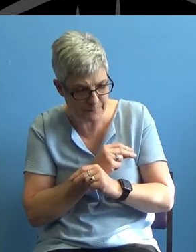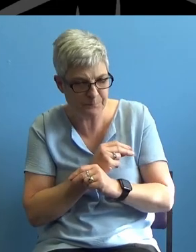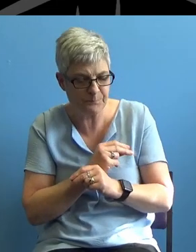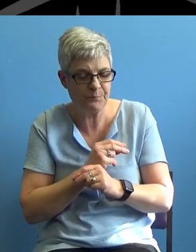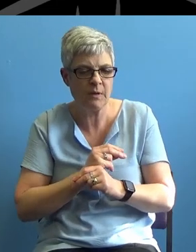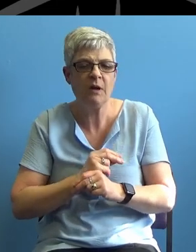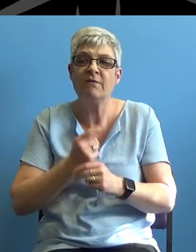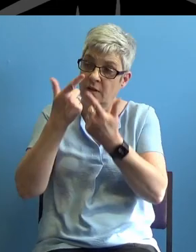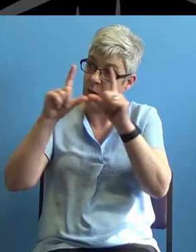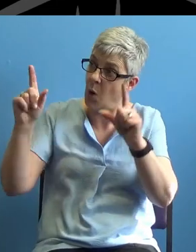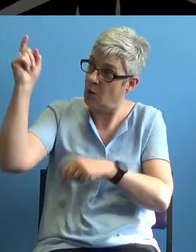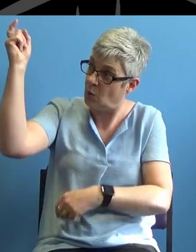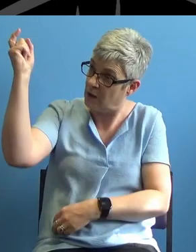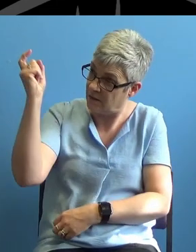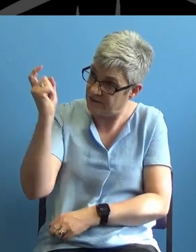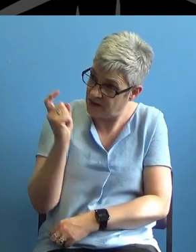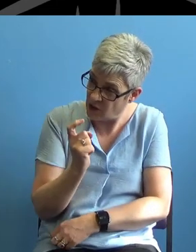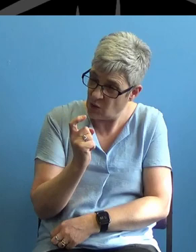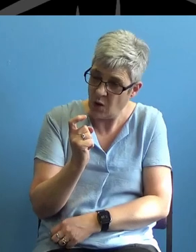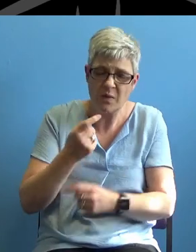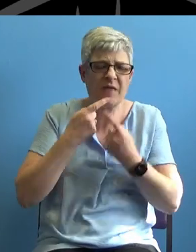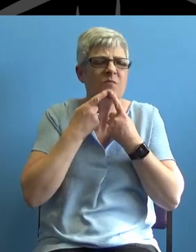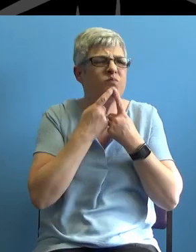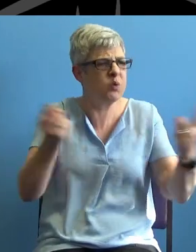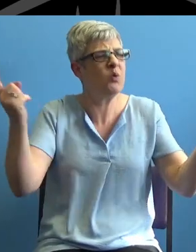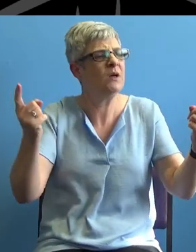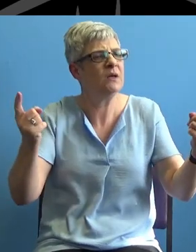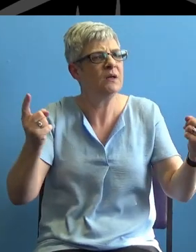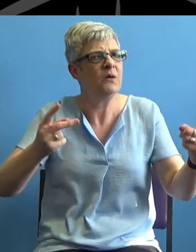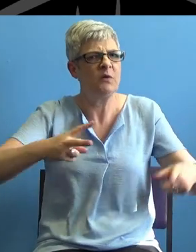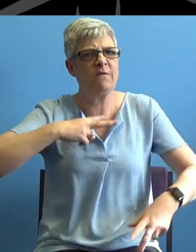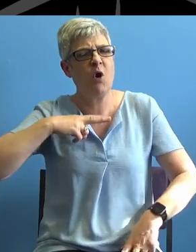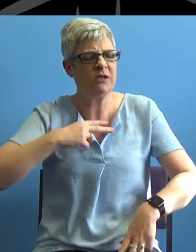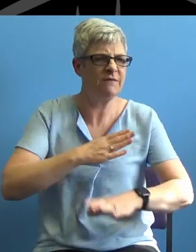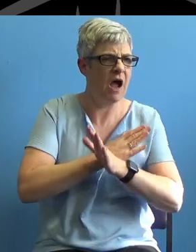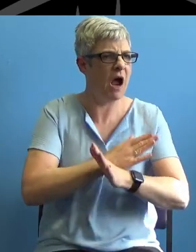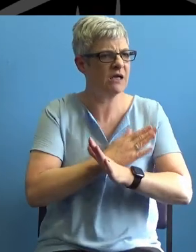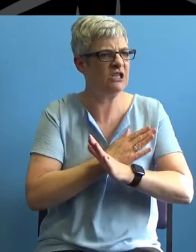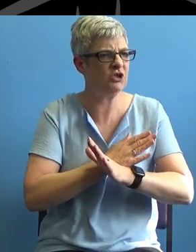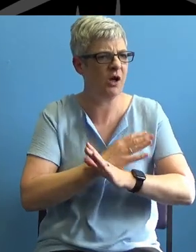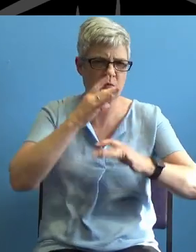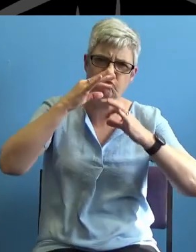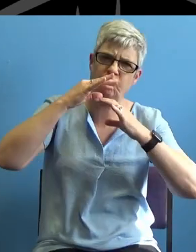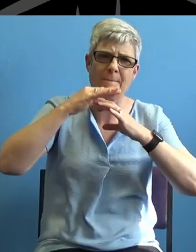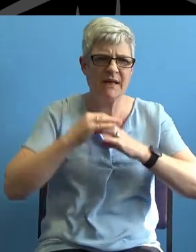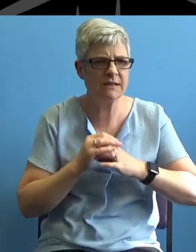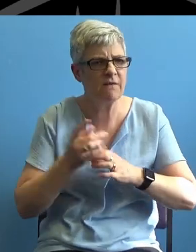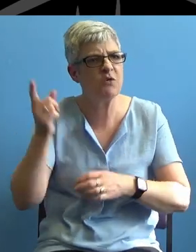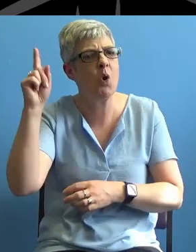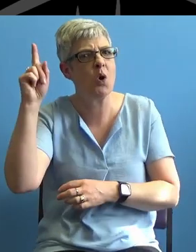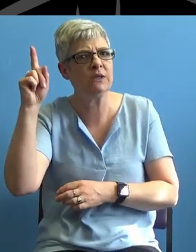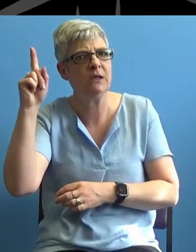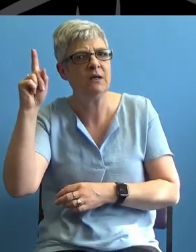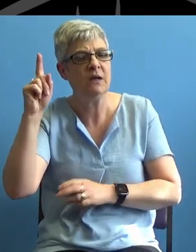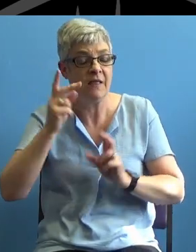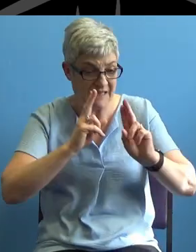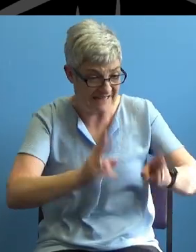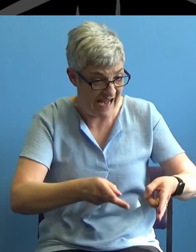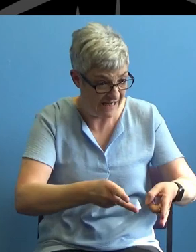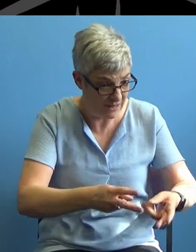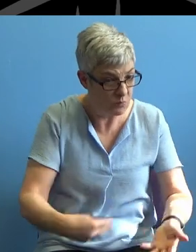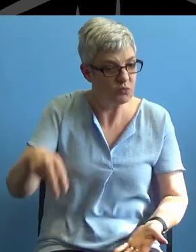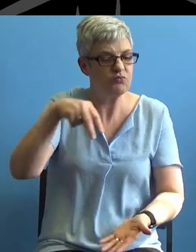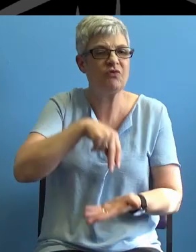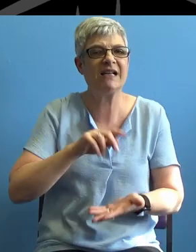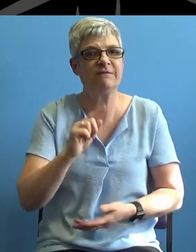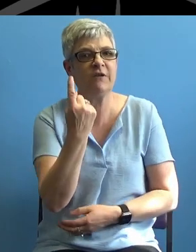the Lord himself will come down from heaven with a loud command, with the voice of the archangel, and with the trumpet call of God, and the dead in Christ